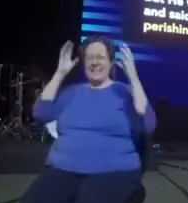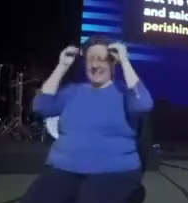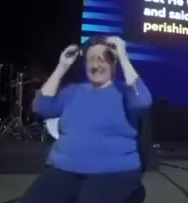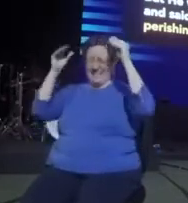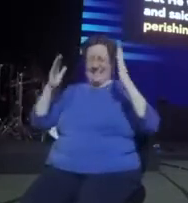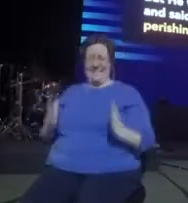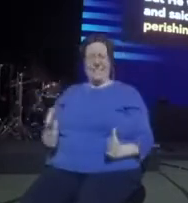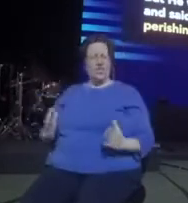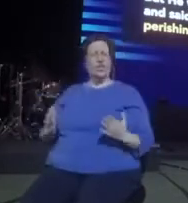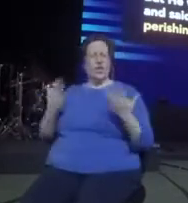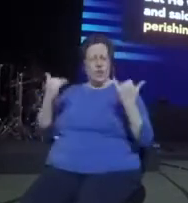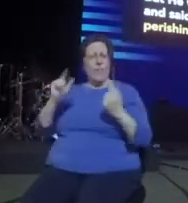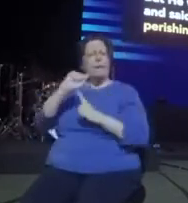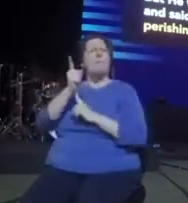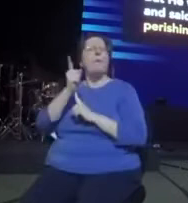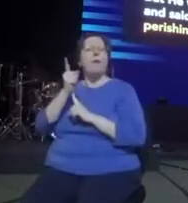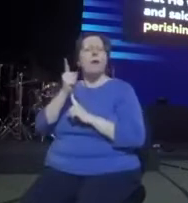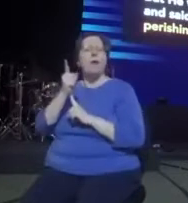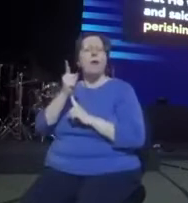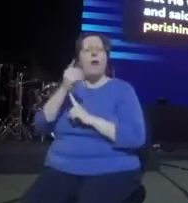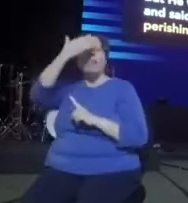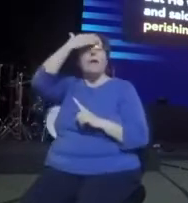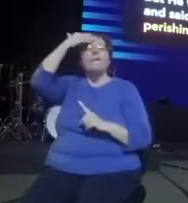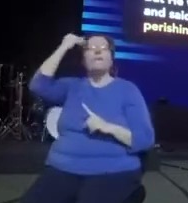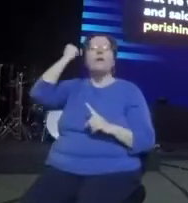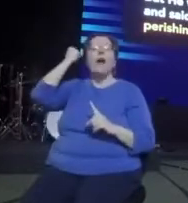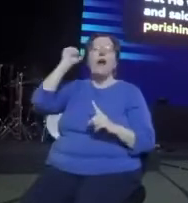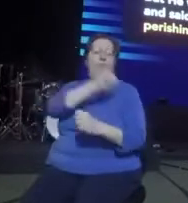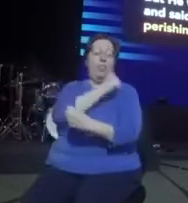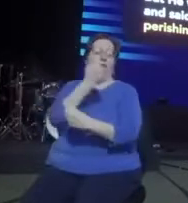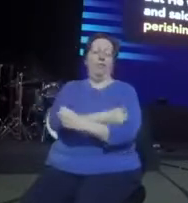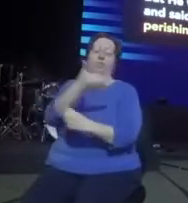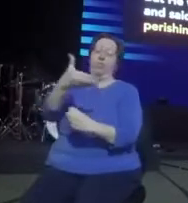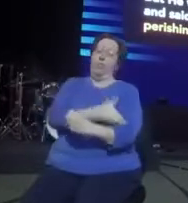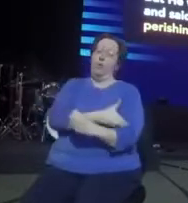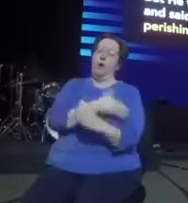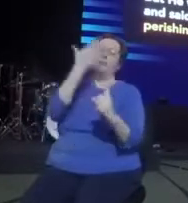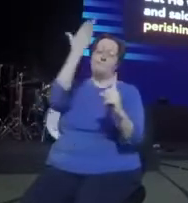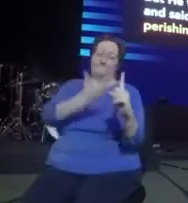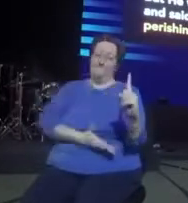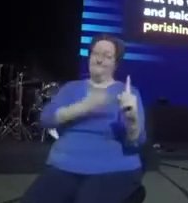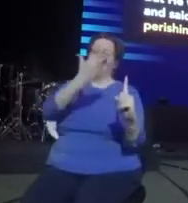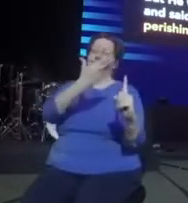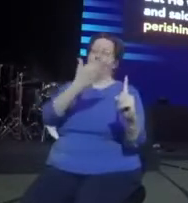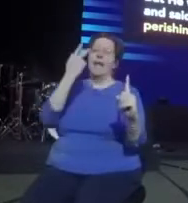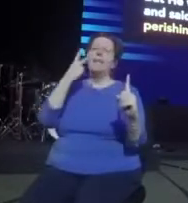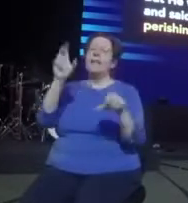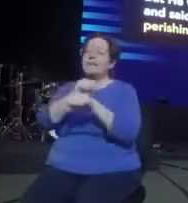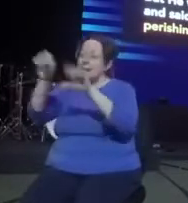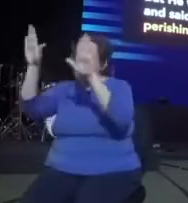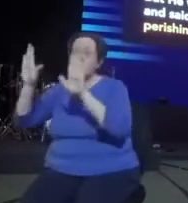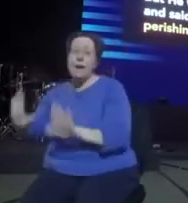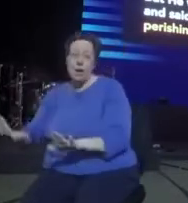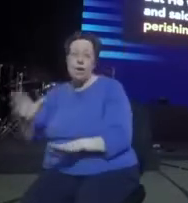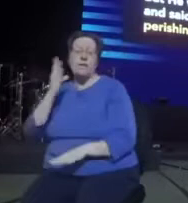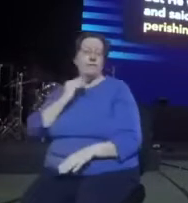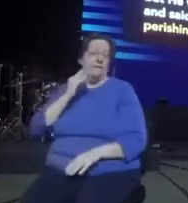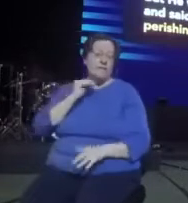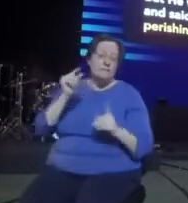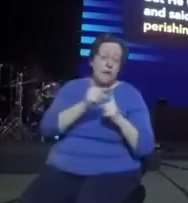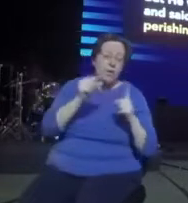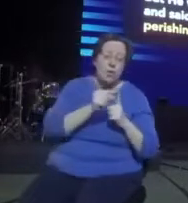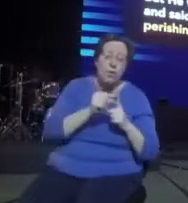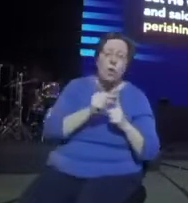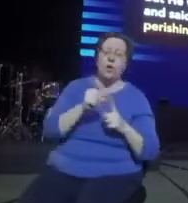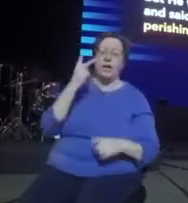teacher at this time instead of Lord. They forgot the authority that they had seen. They had seen the miracles. They had seen the word.